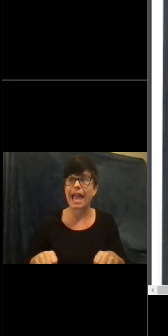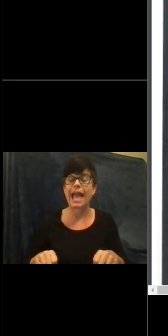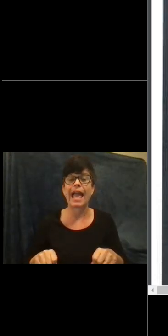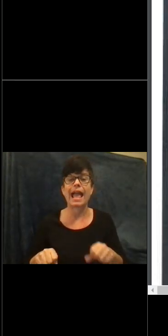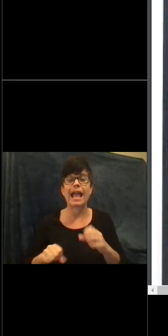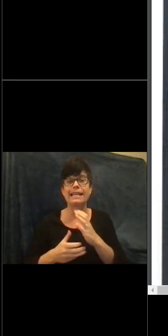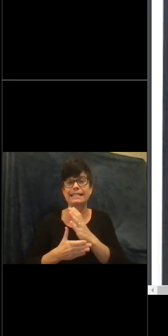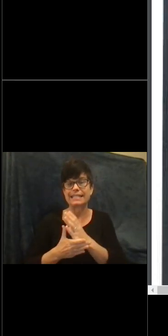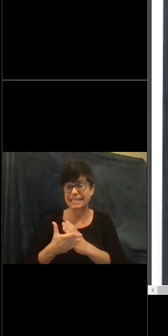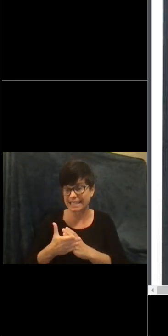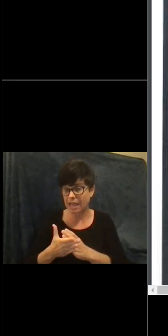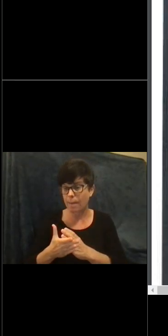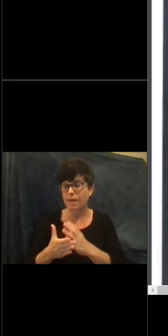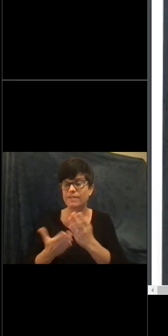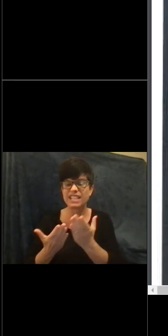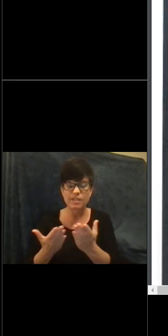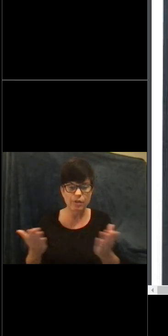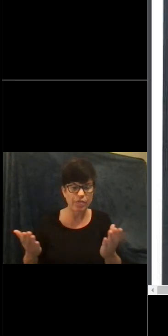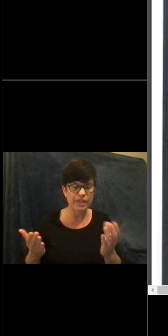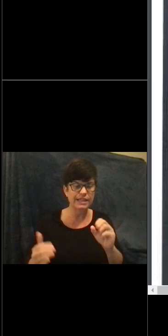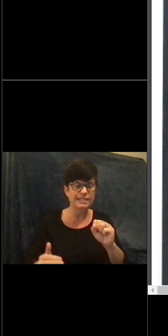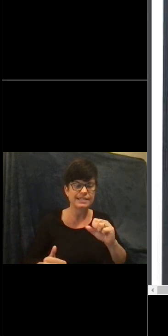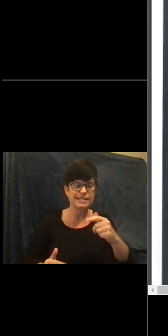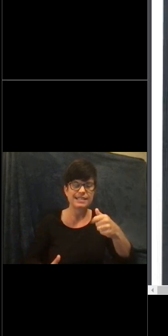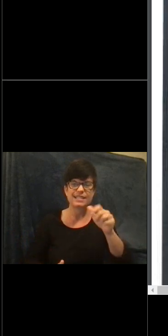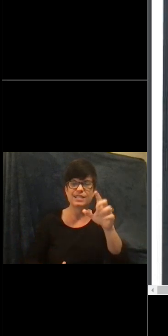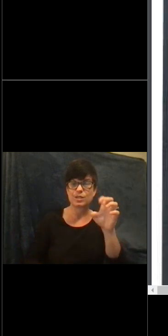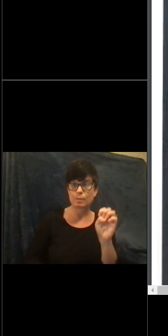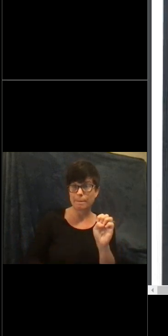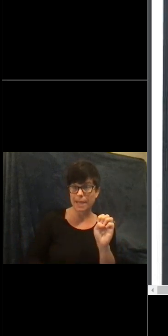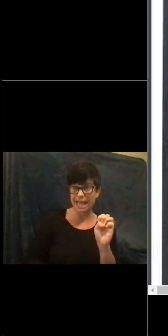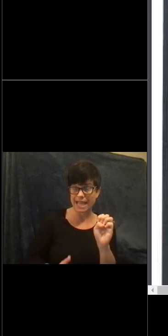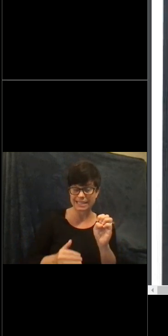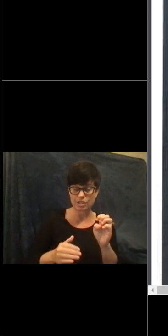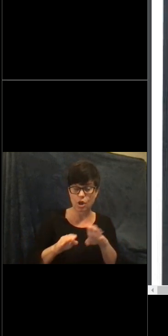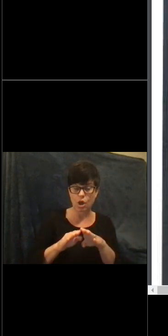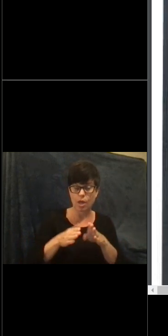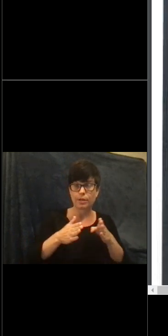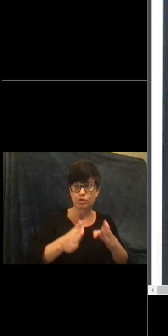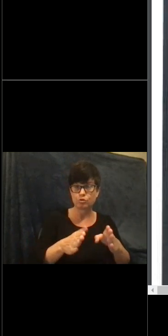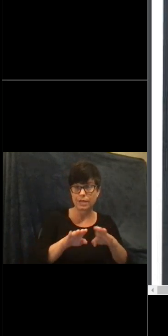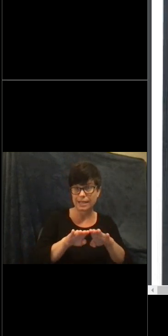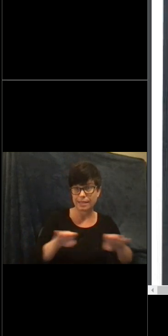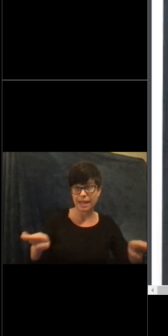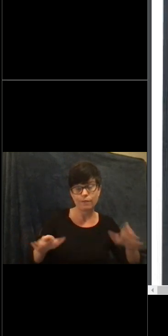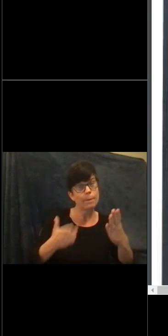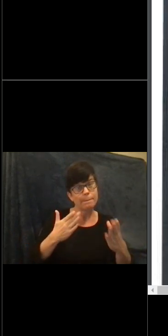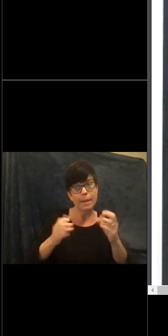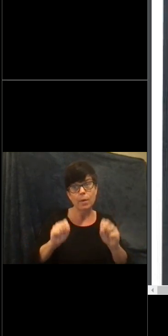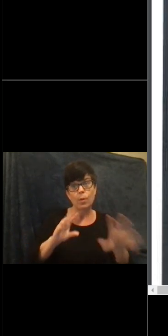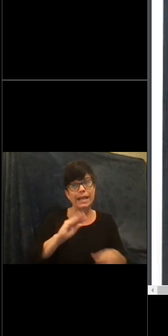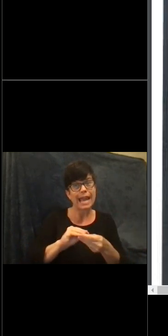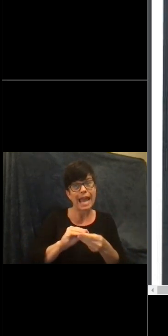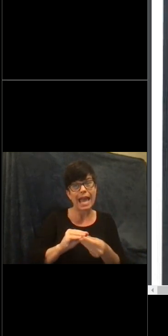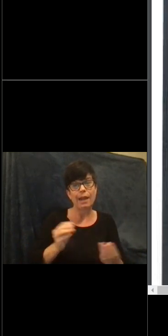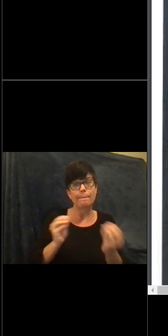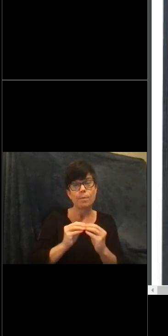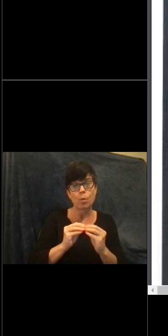these build to lines and all this other space that we have on the street level, we may be able to